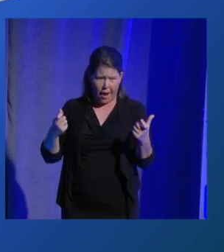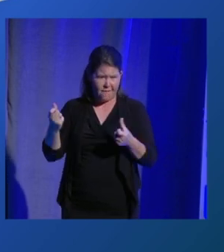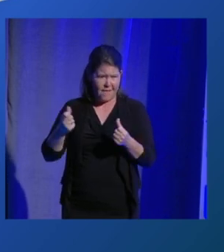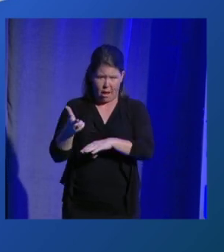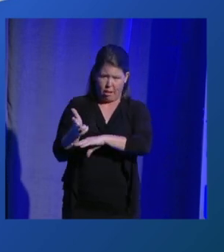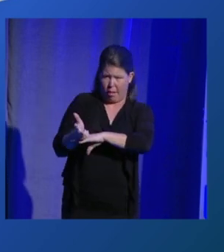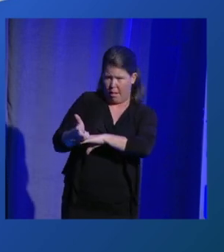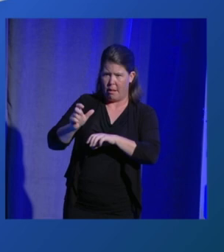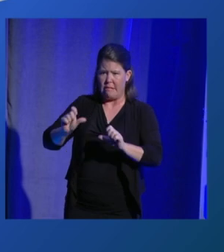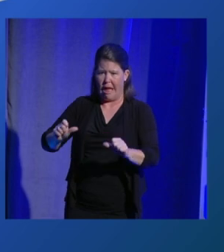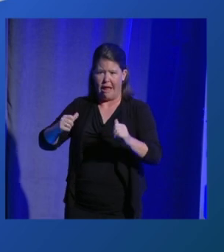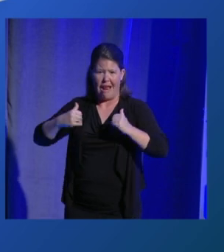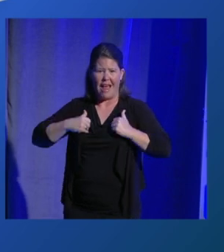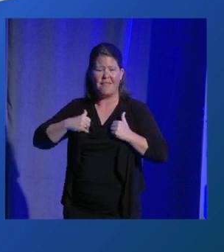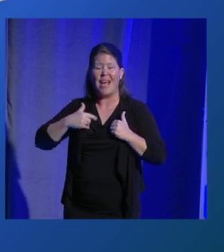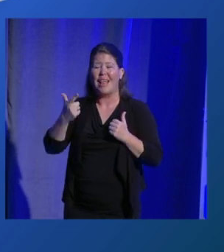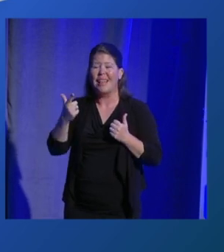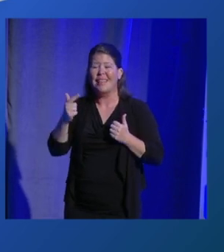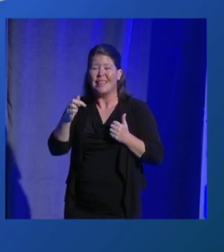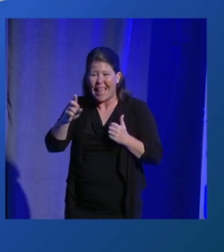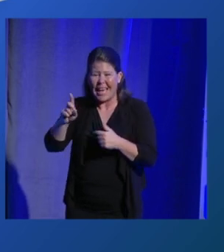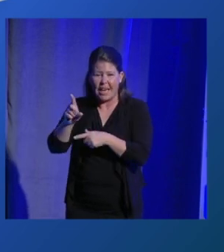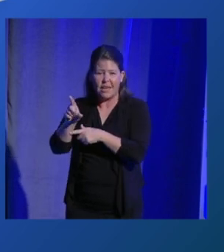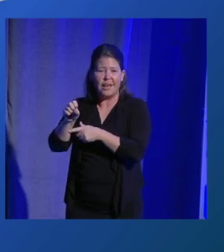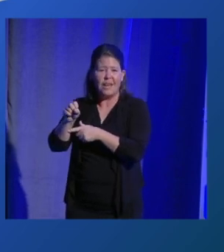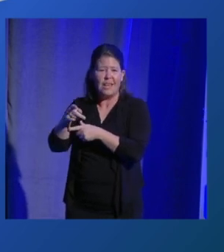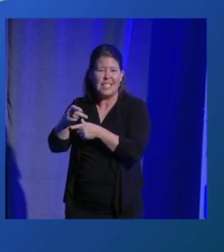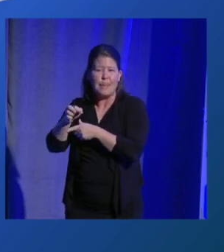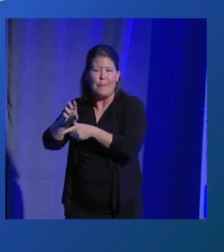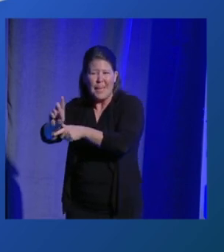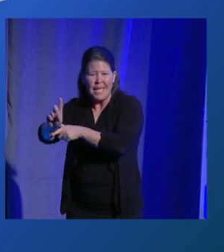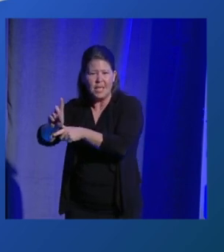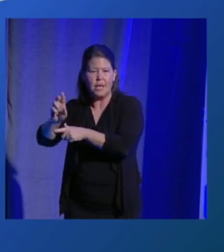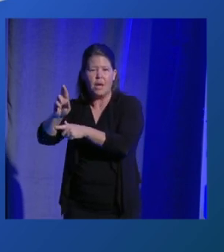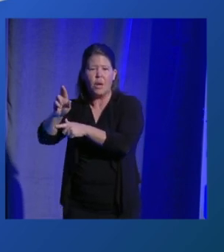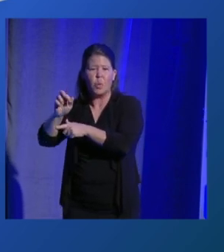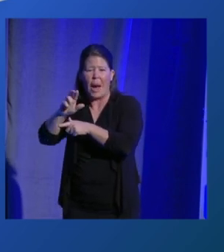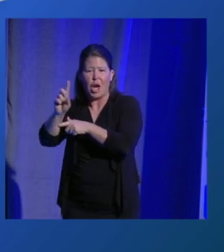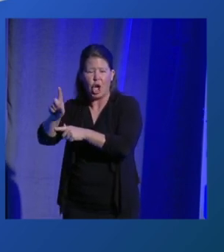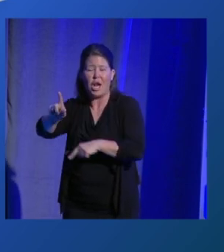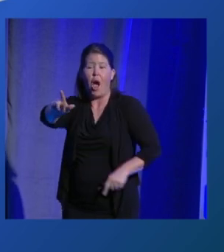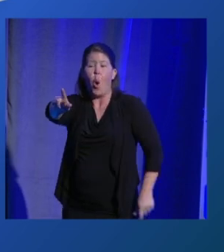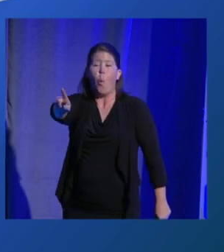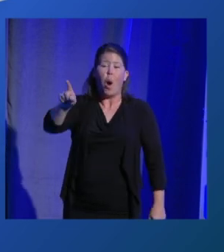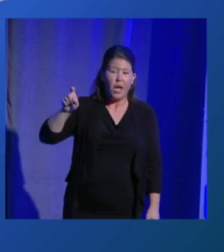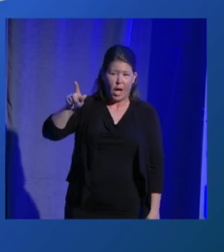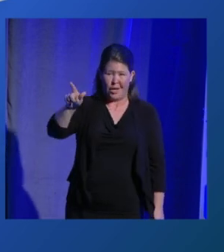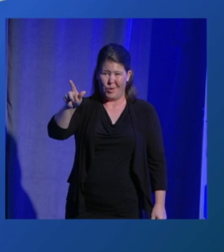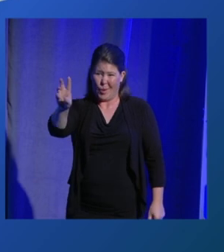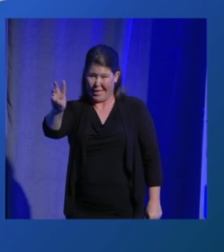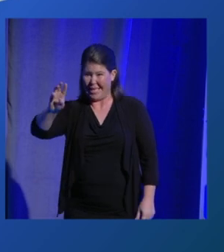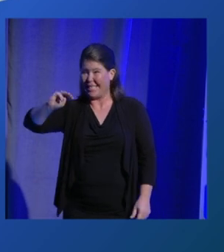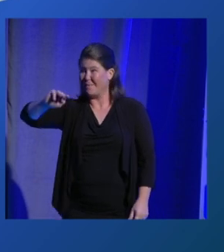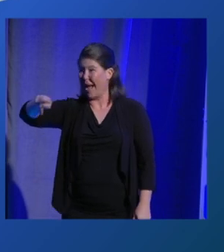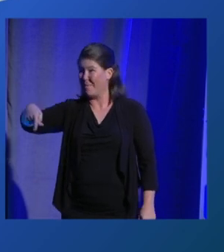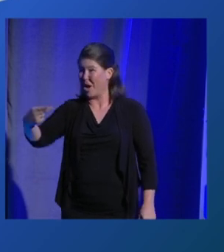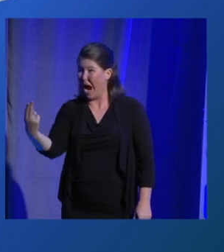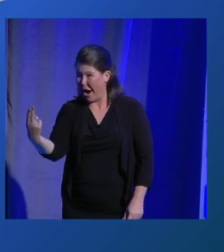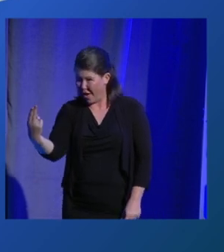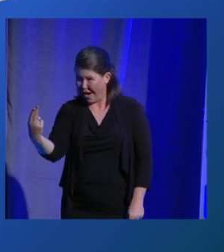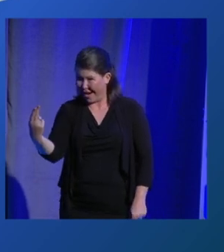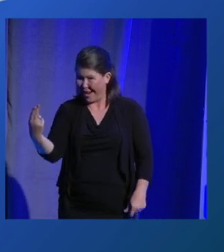speed record for over a decade 126 mph powered entirely by wind in the Mojave